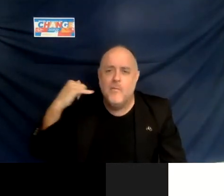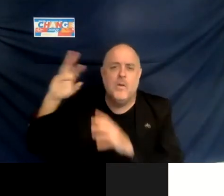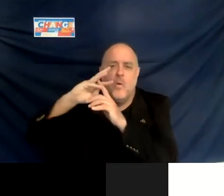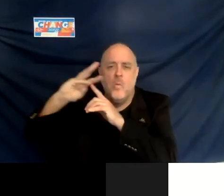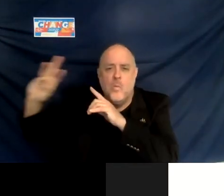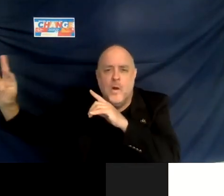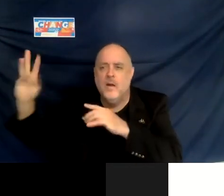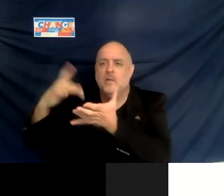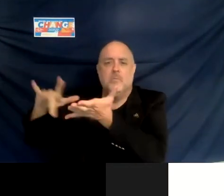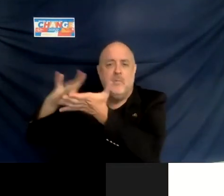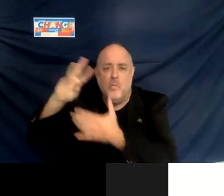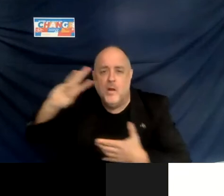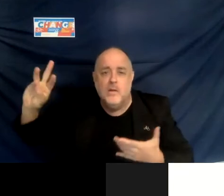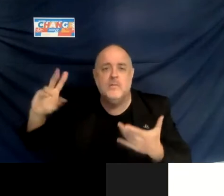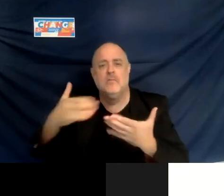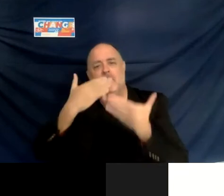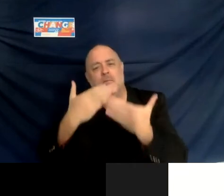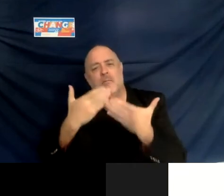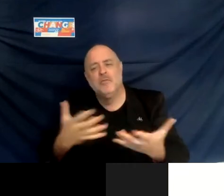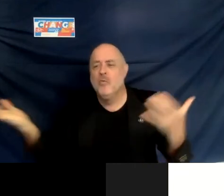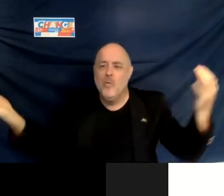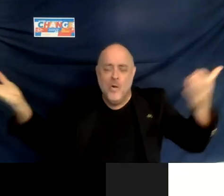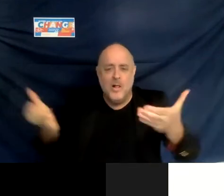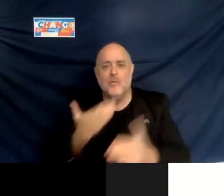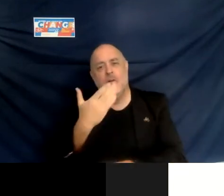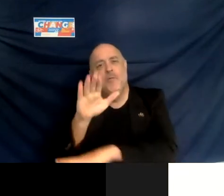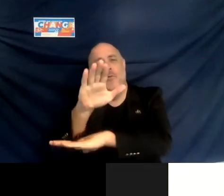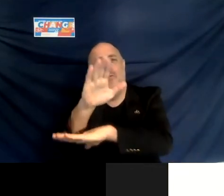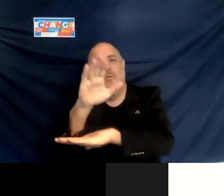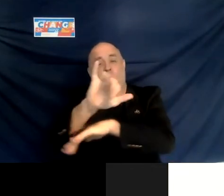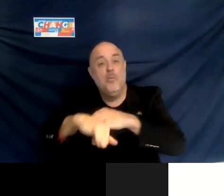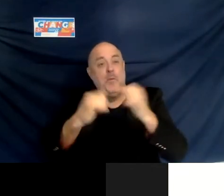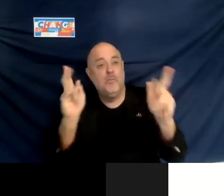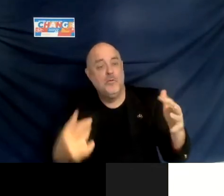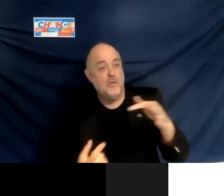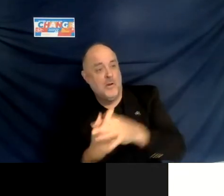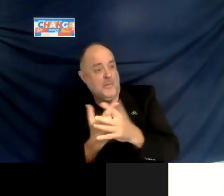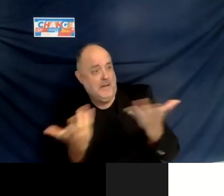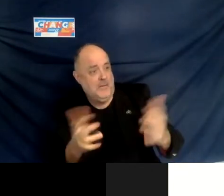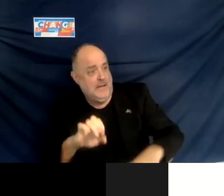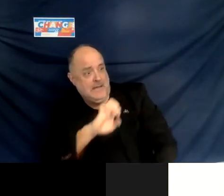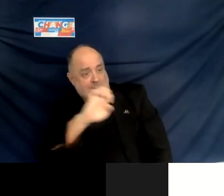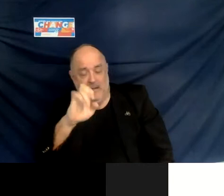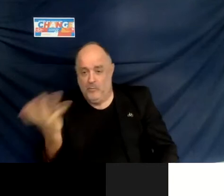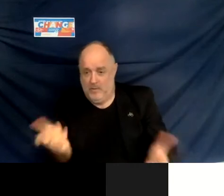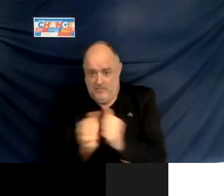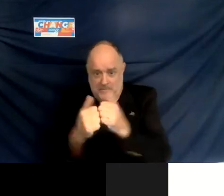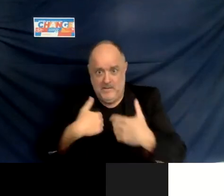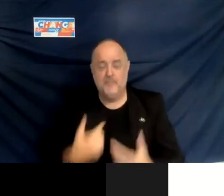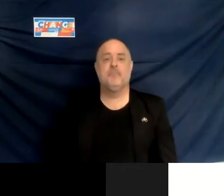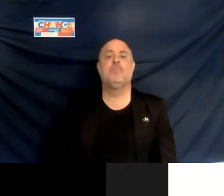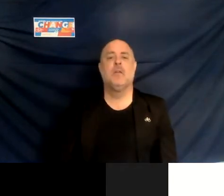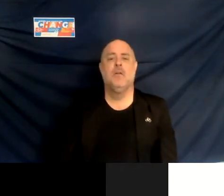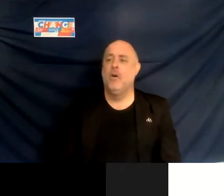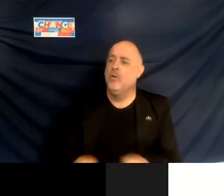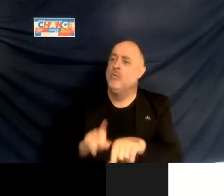the Midwest, and good afternoon to all of you who are in the East with me and with us here